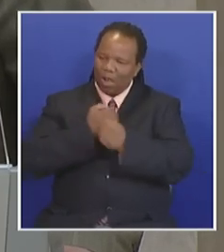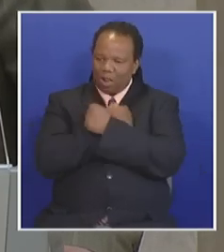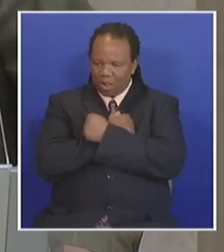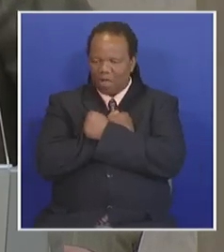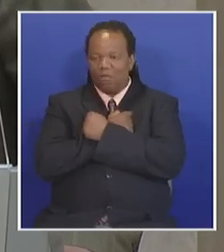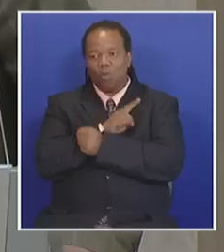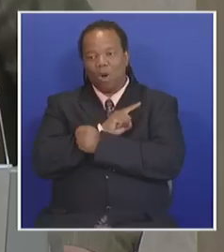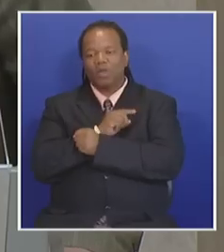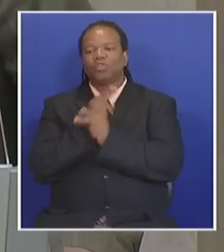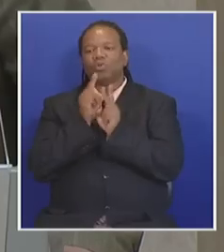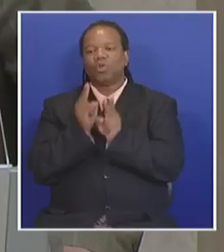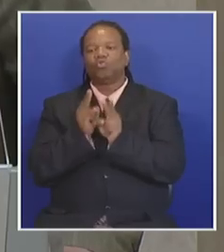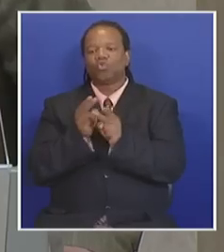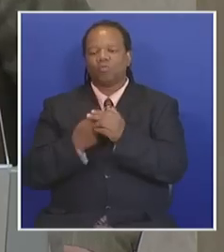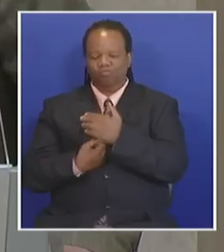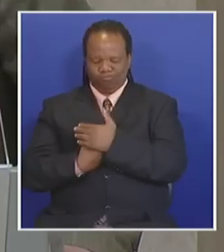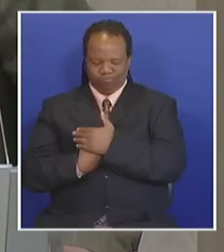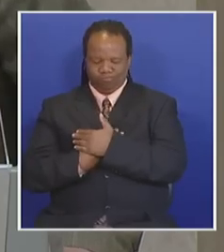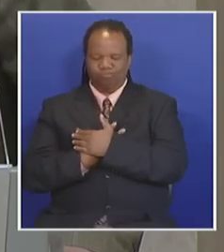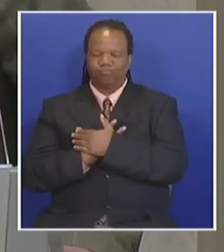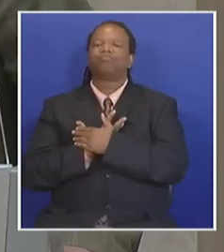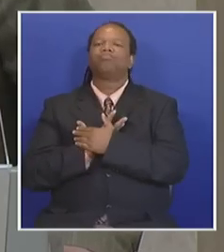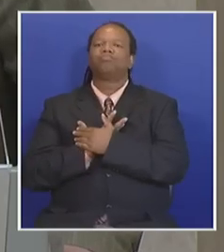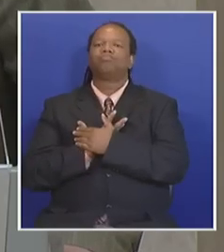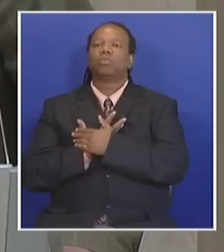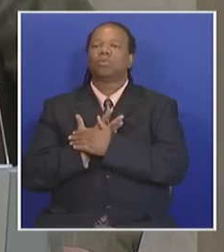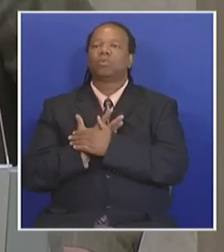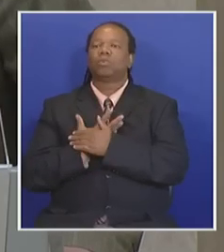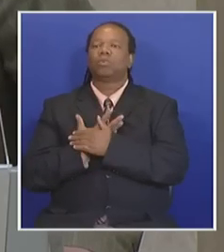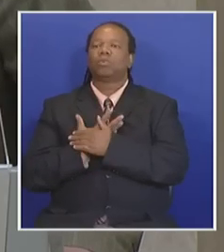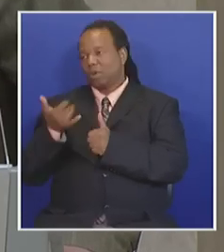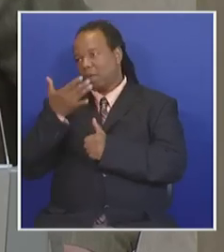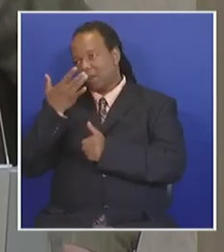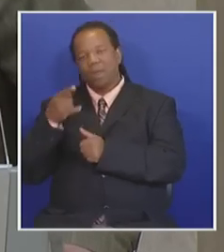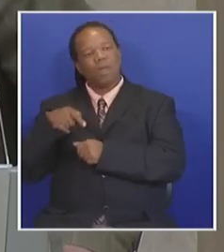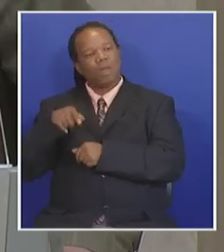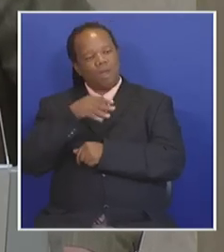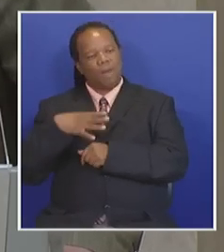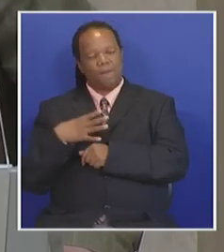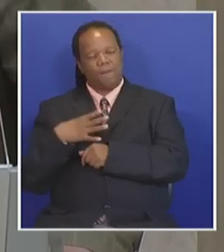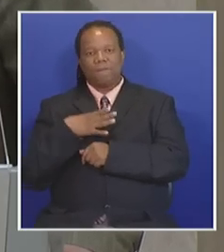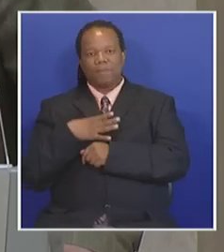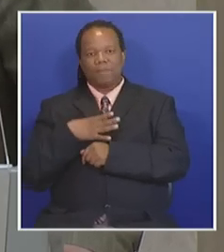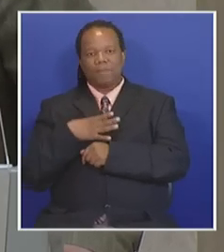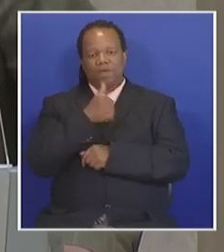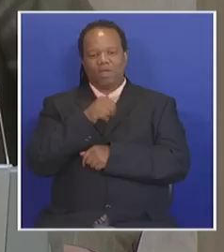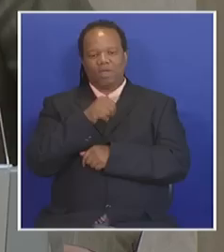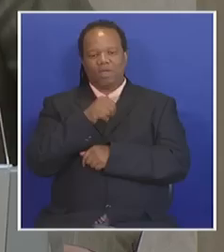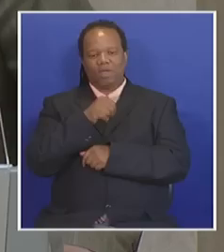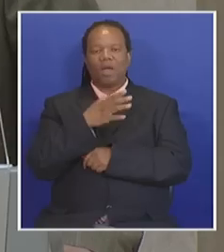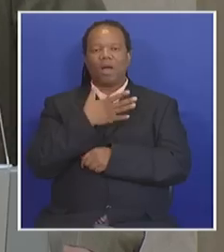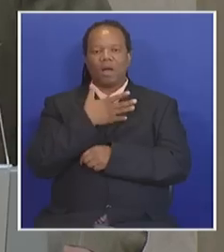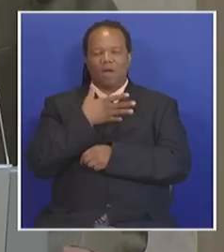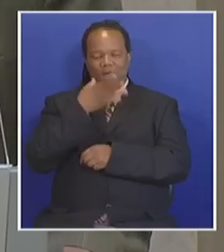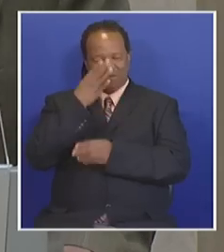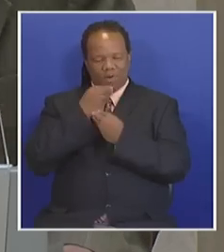naturally to the human heart than its opposite. As a proud member of the ANC, I have learned to love.